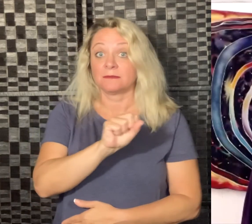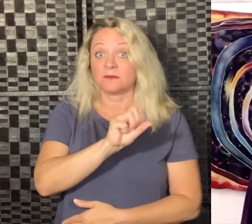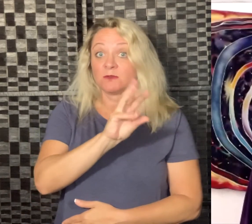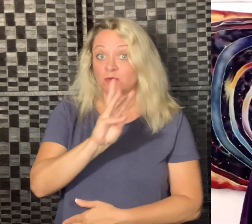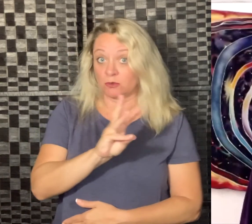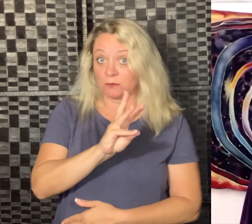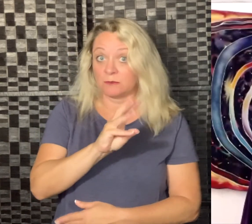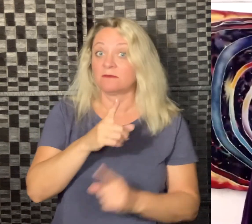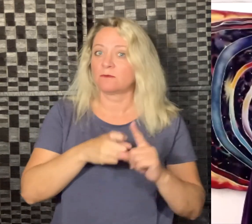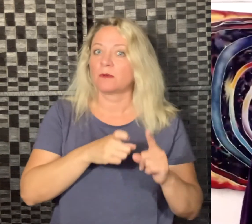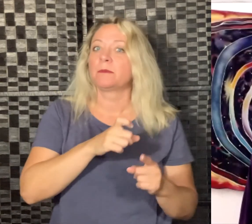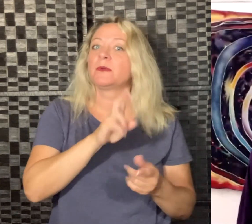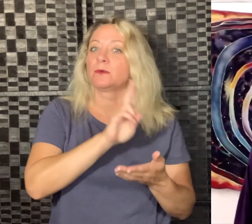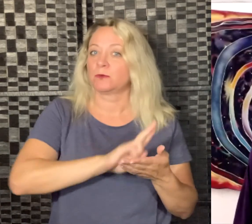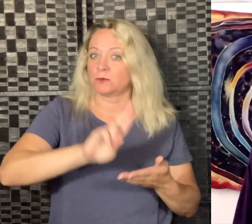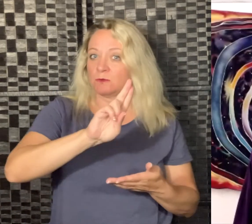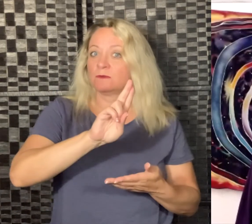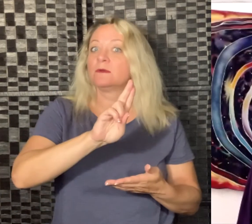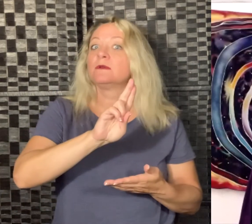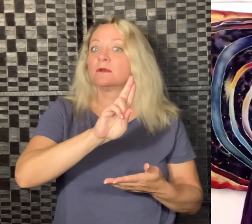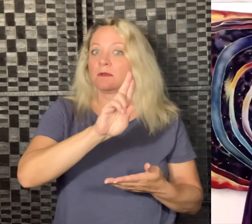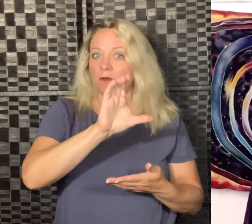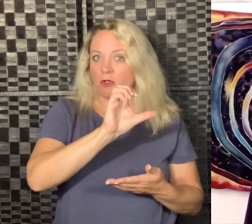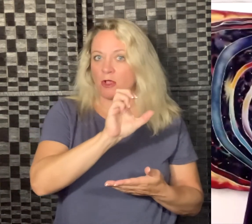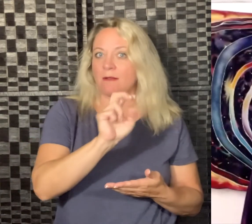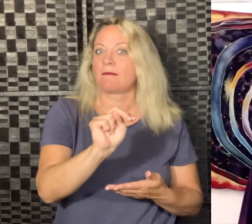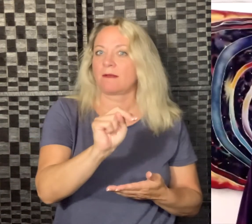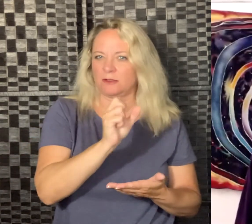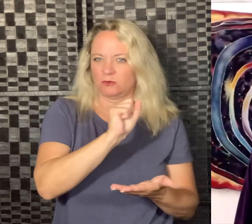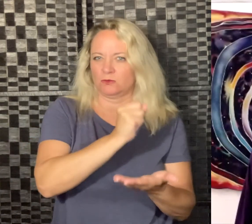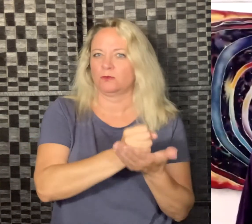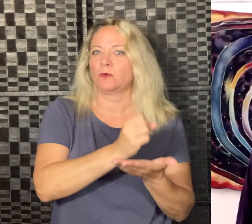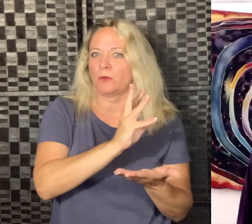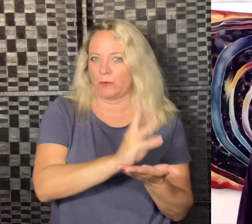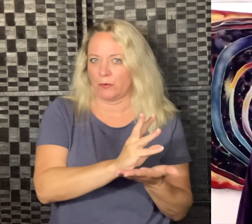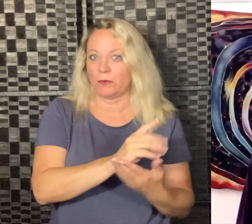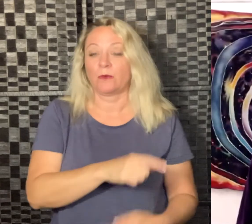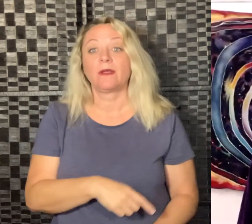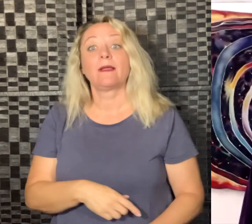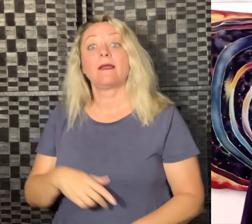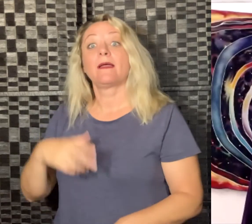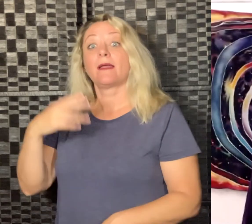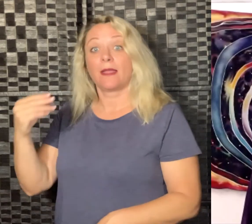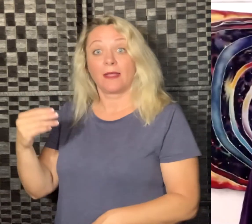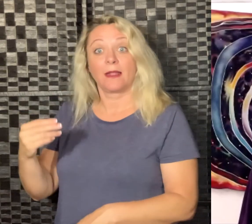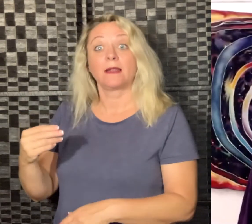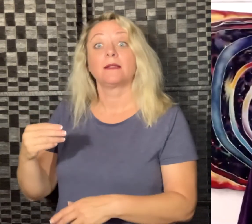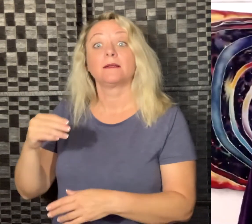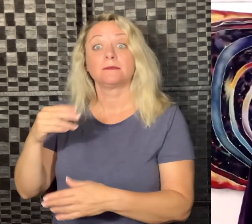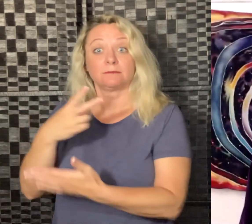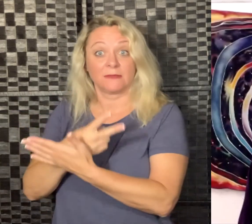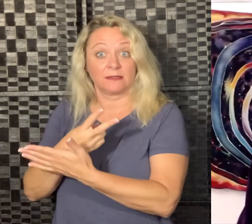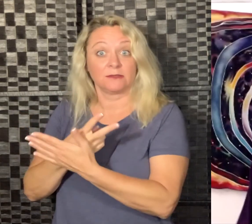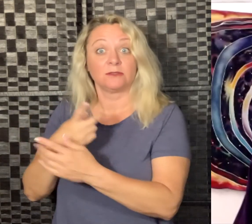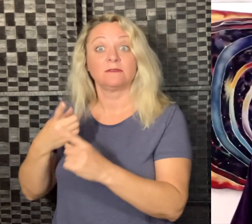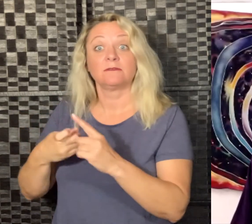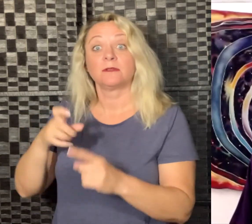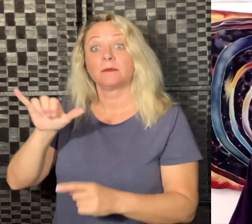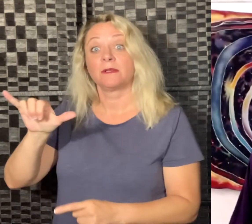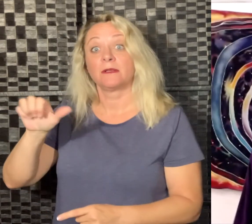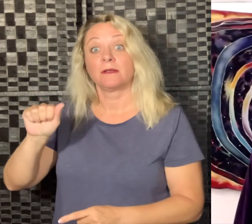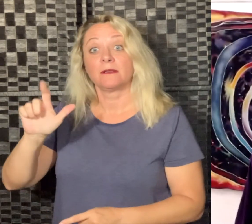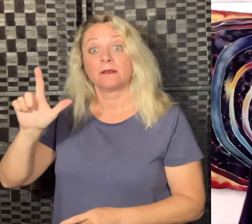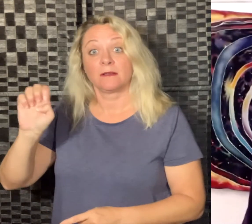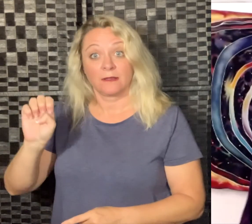of Connecticut, that's clinical social work. And I also have a 3-year master's from Yale in pastoral